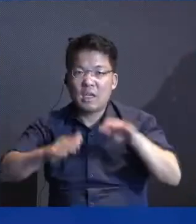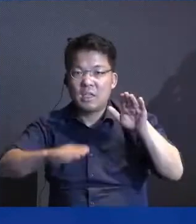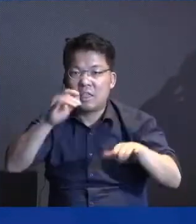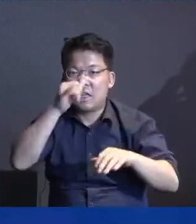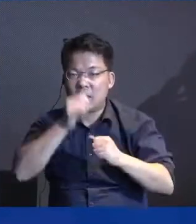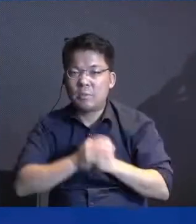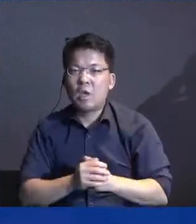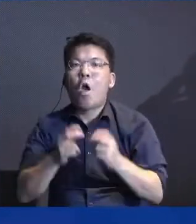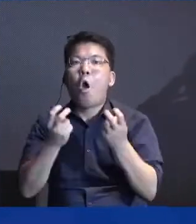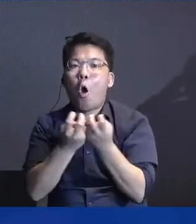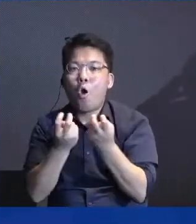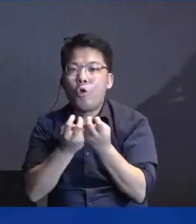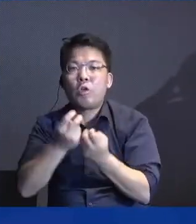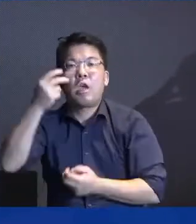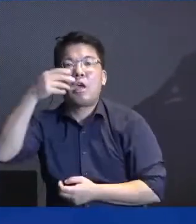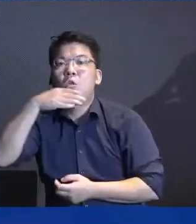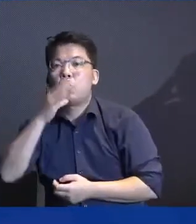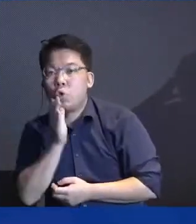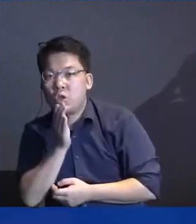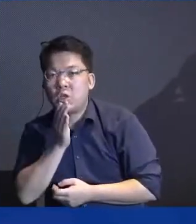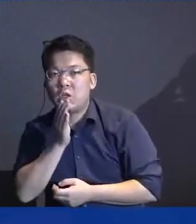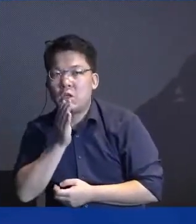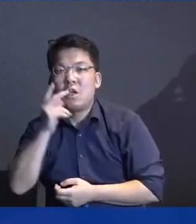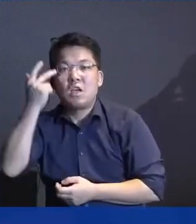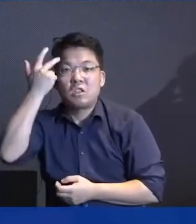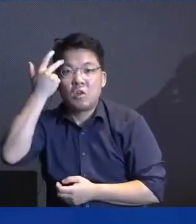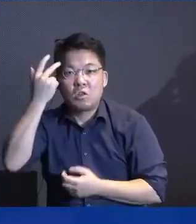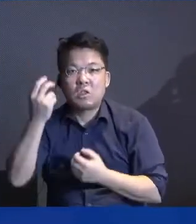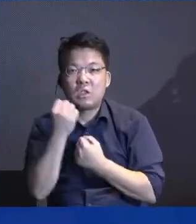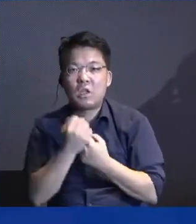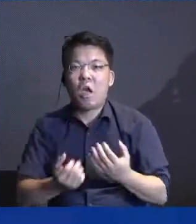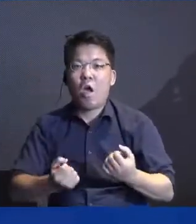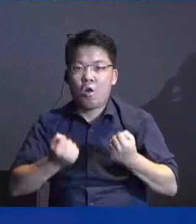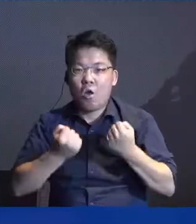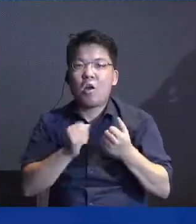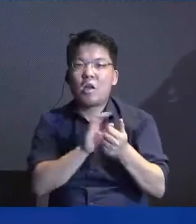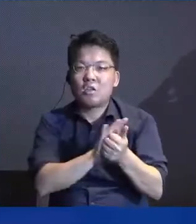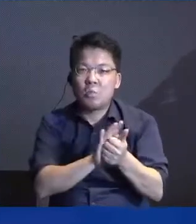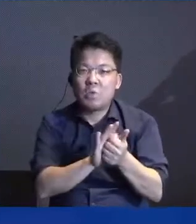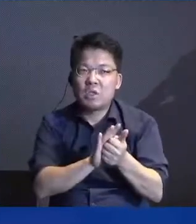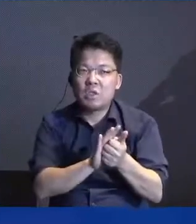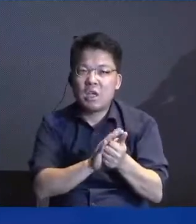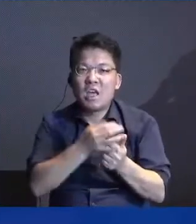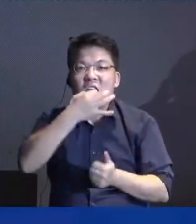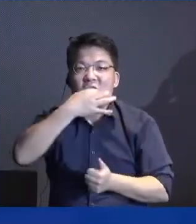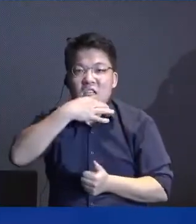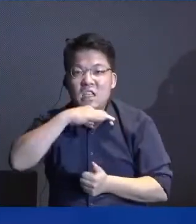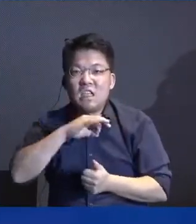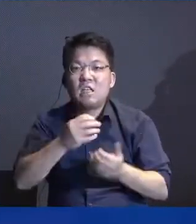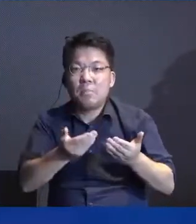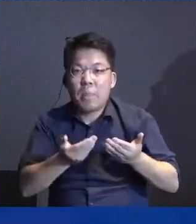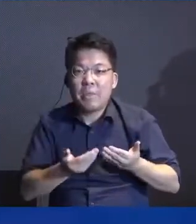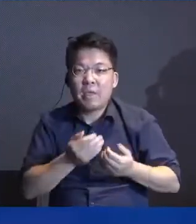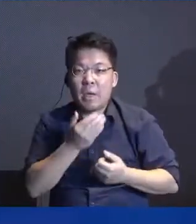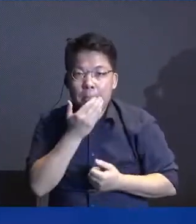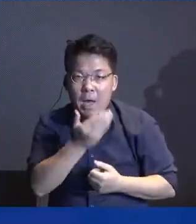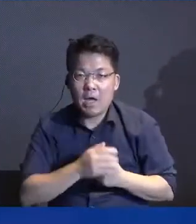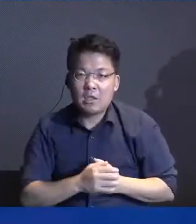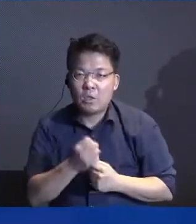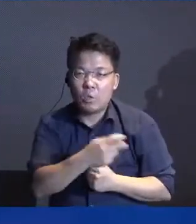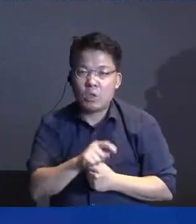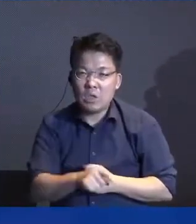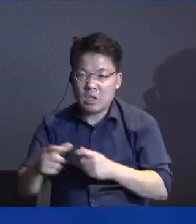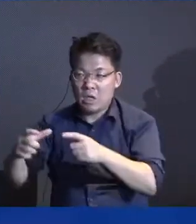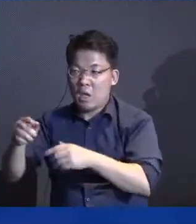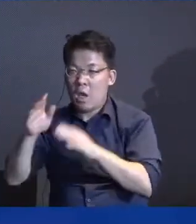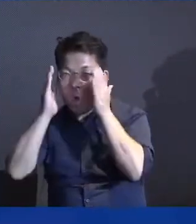practices should be adopted for these disadvantaged groups? So that is the second question. And the third question